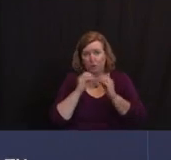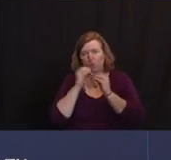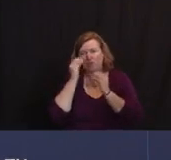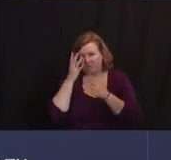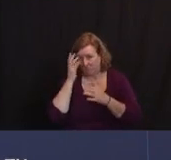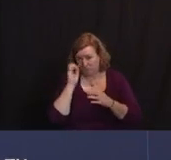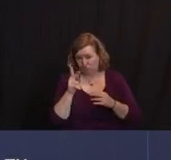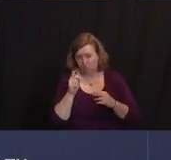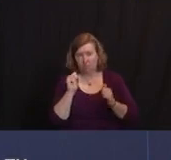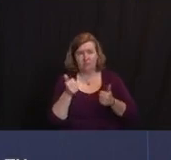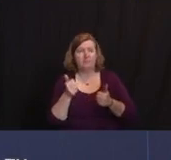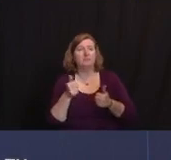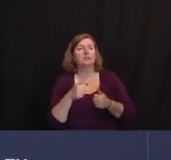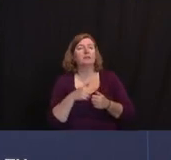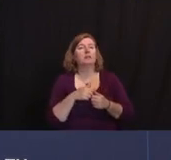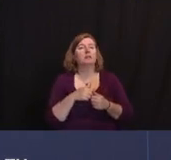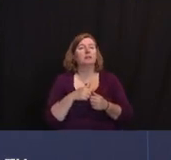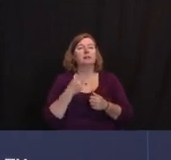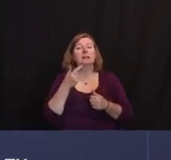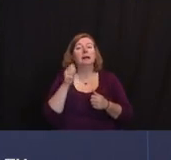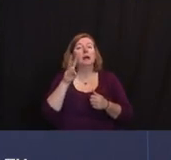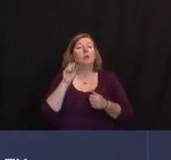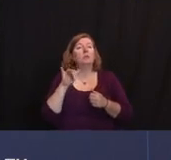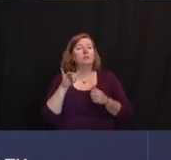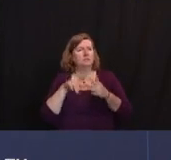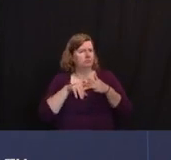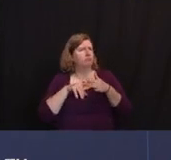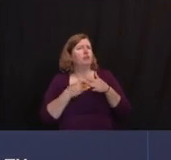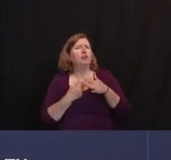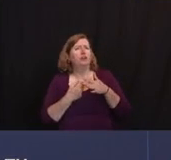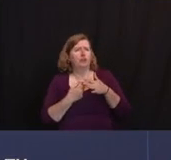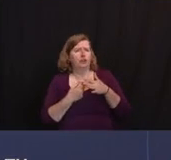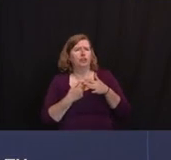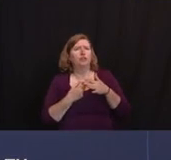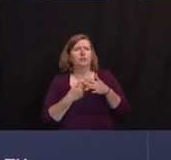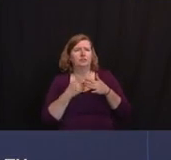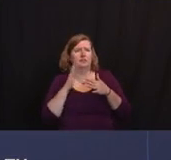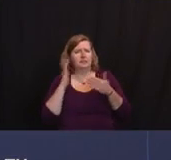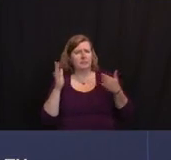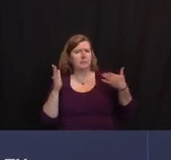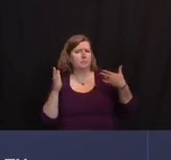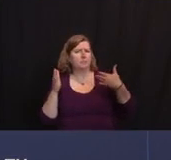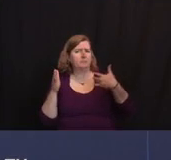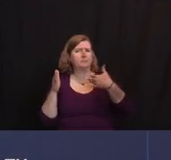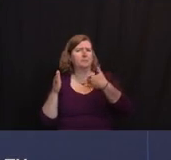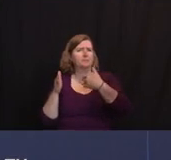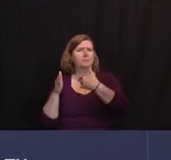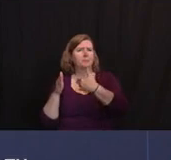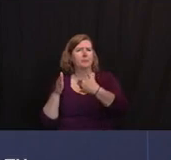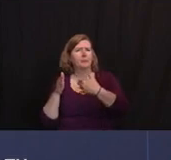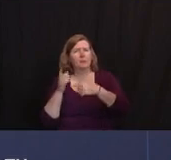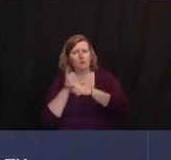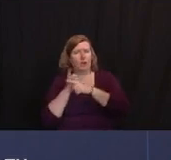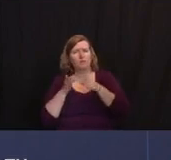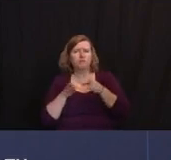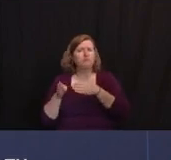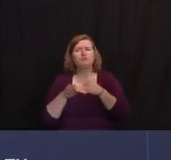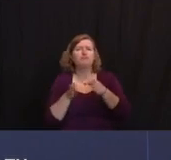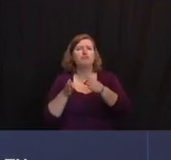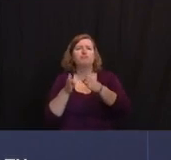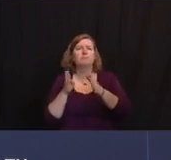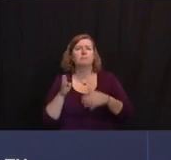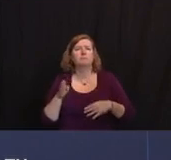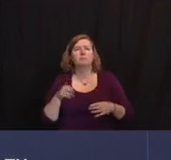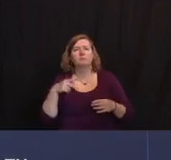sure on groundbreaking on Gateway, but it's going in the right direction in a big way, and that's really good. The Portal North